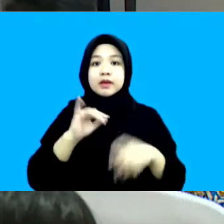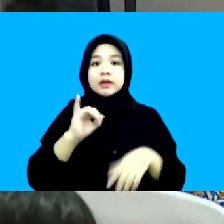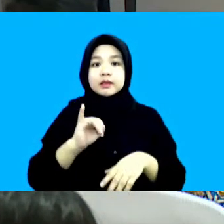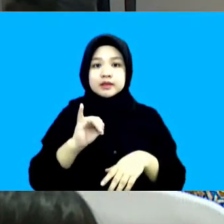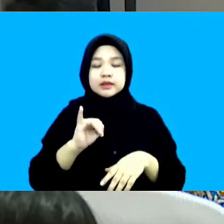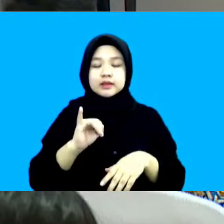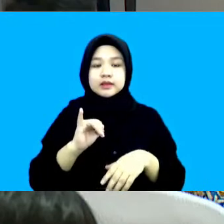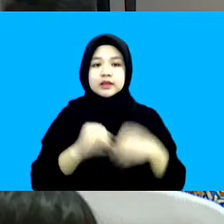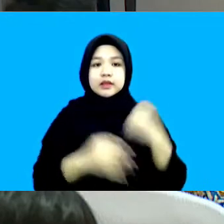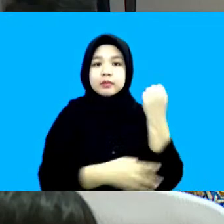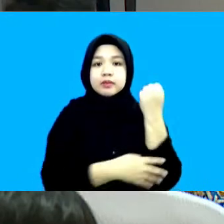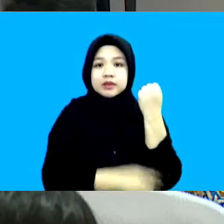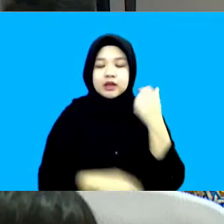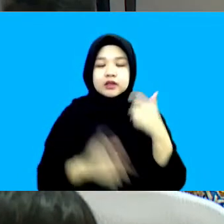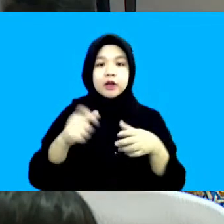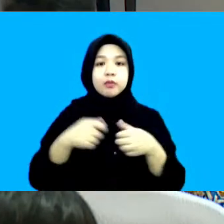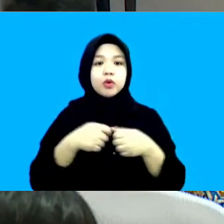but actually